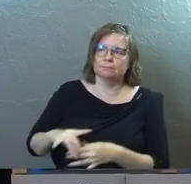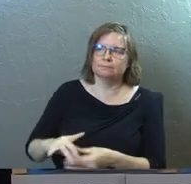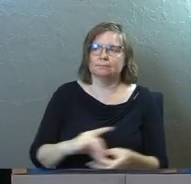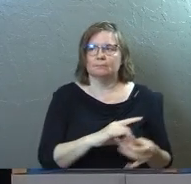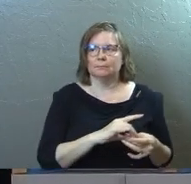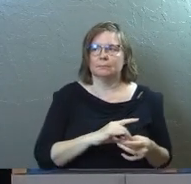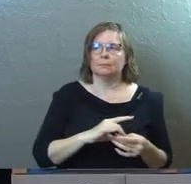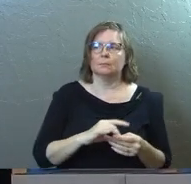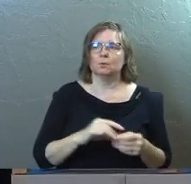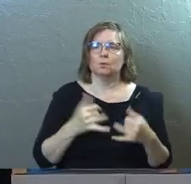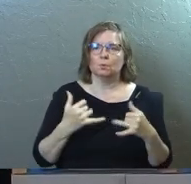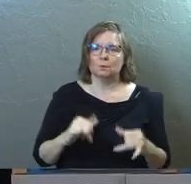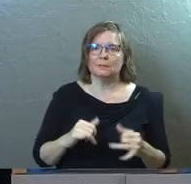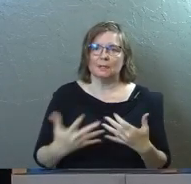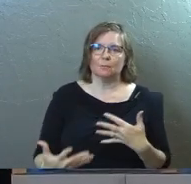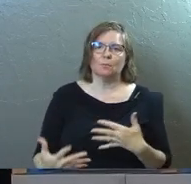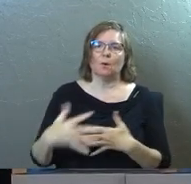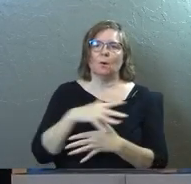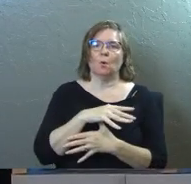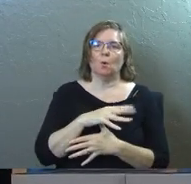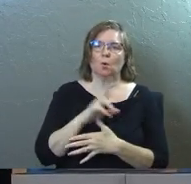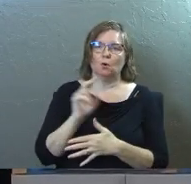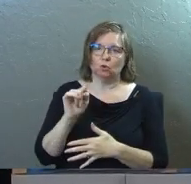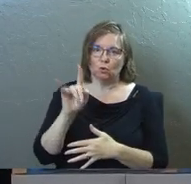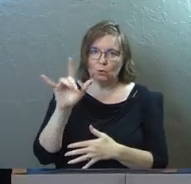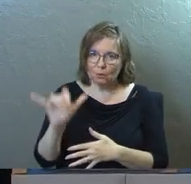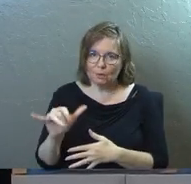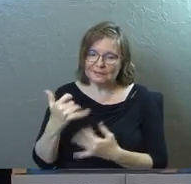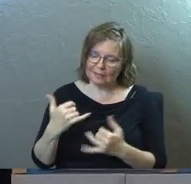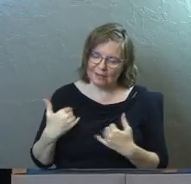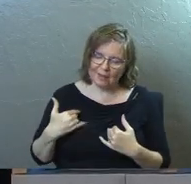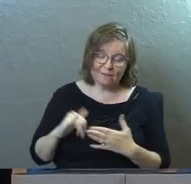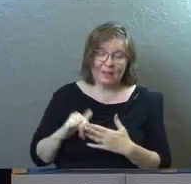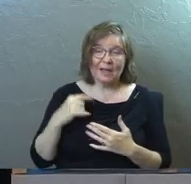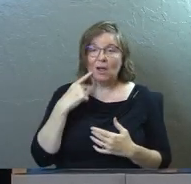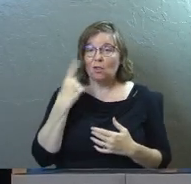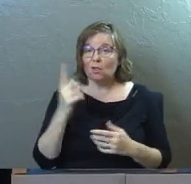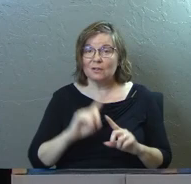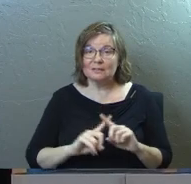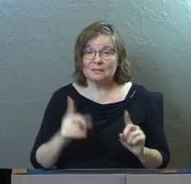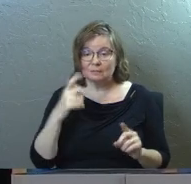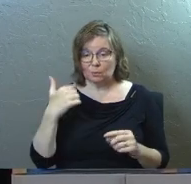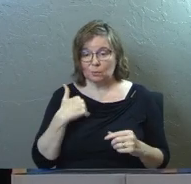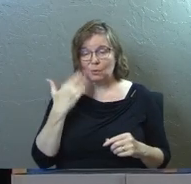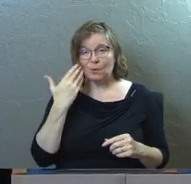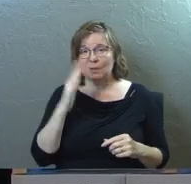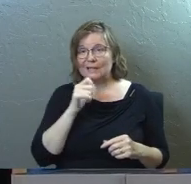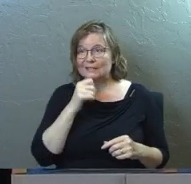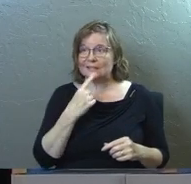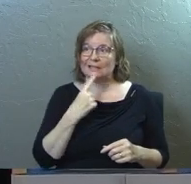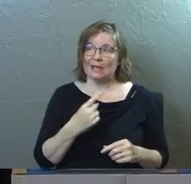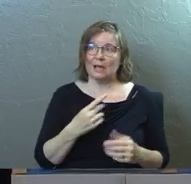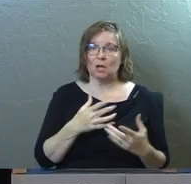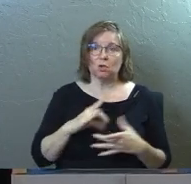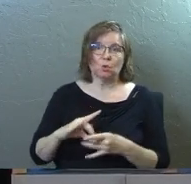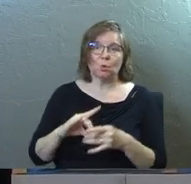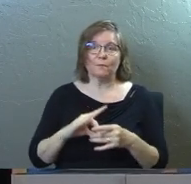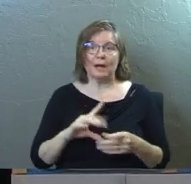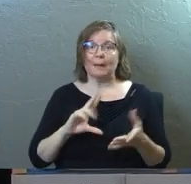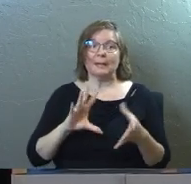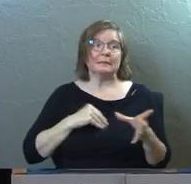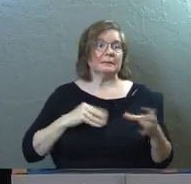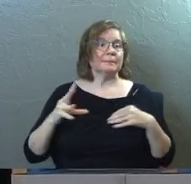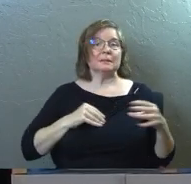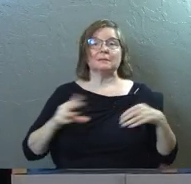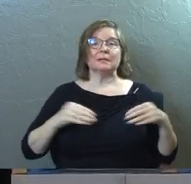reconciled. Unity can still be the priority. You can still have that. Things may look a little different, amen, because we know that God doesn't just say, hey, be unified. And that means be